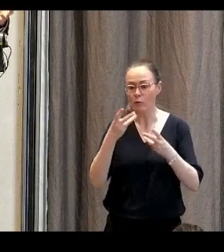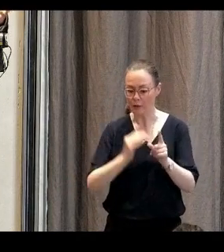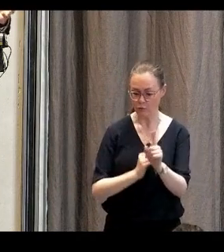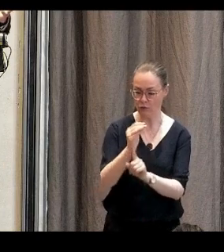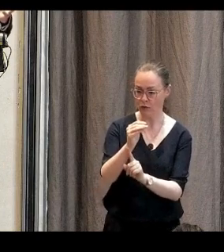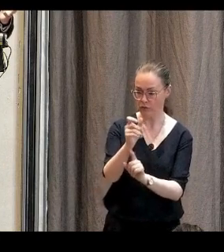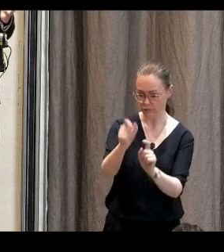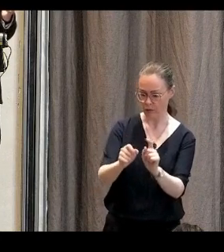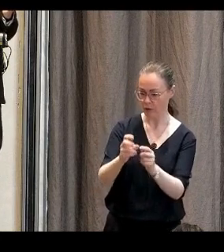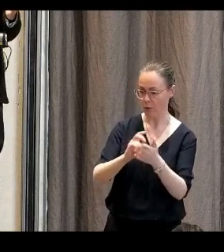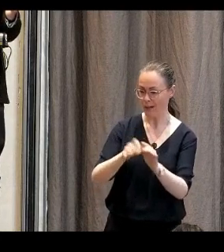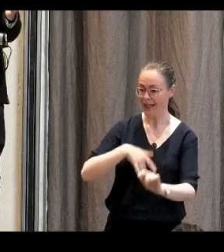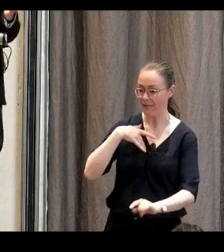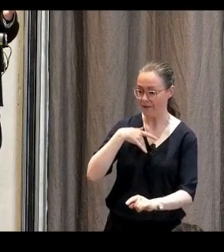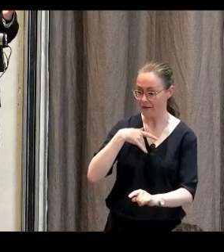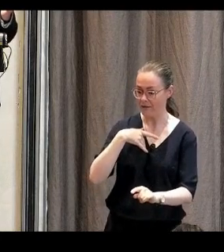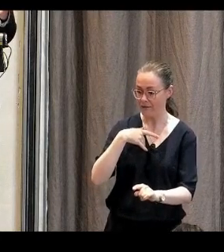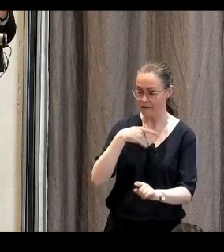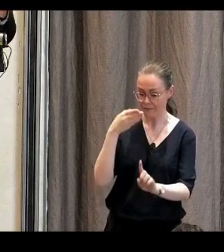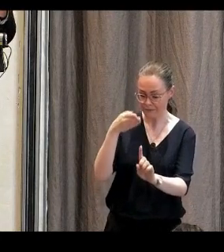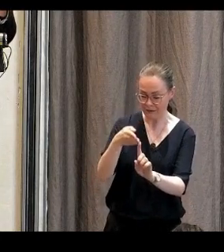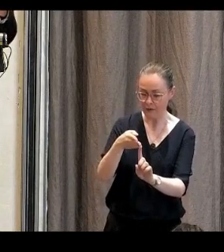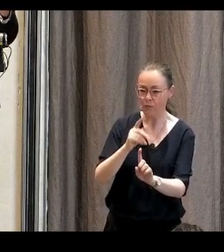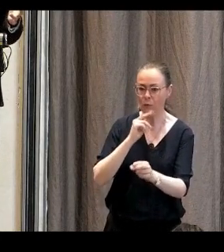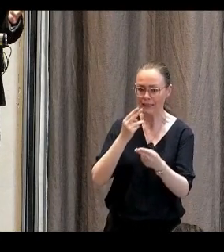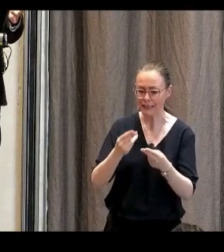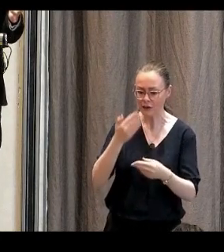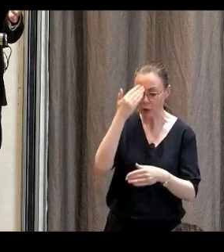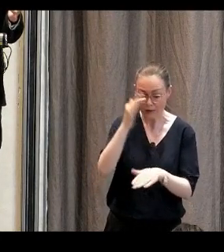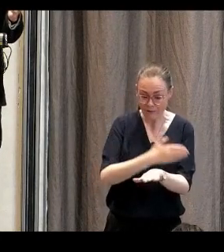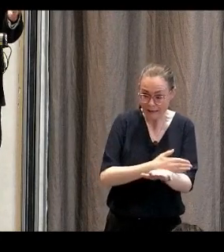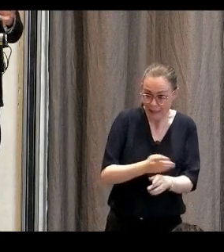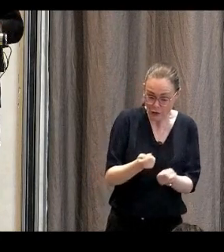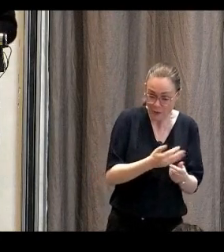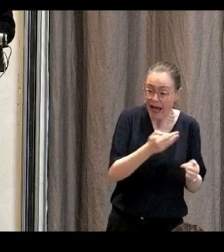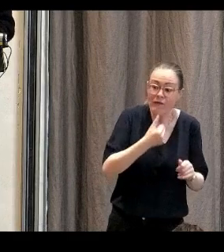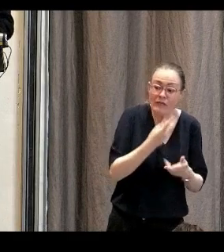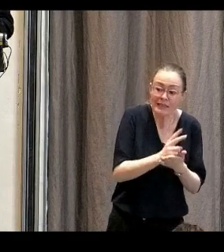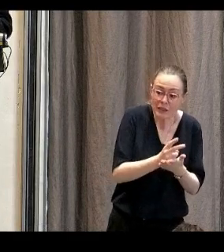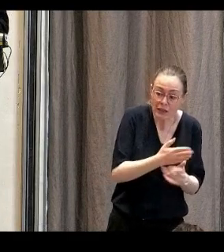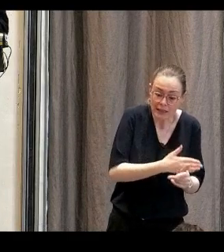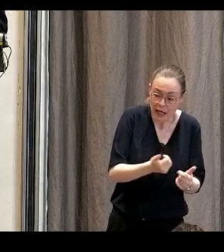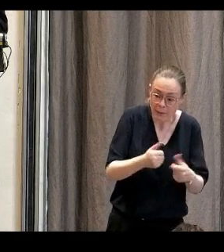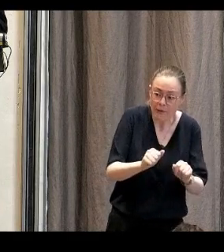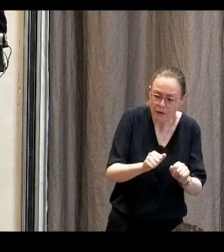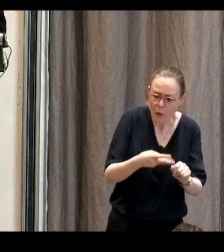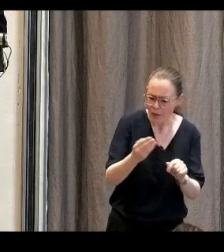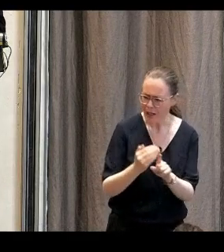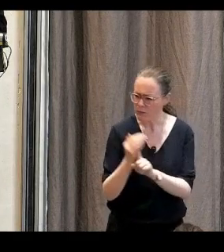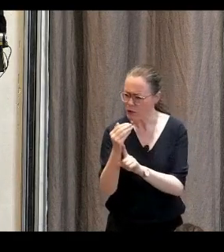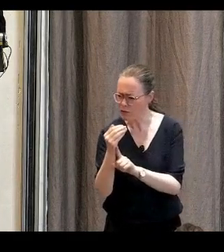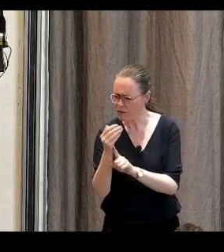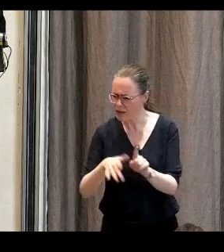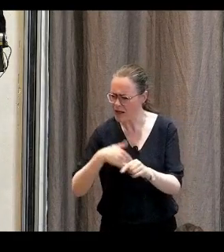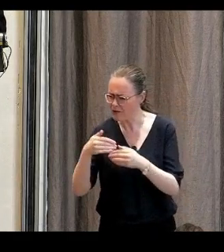improve people's quality of life. So we need to know, does starting treatment after a first seizure actually improve the quality of